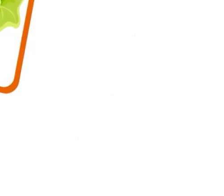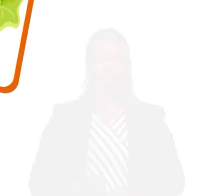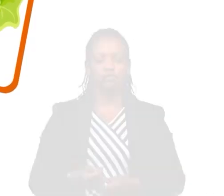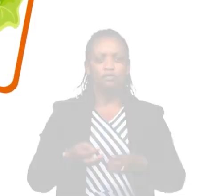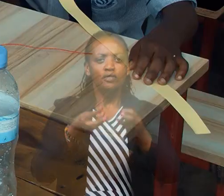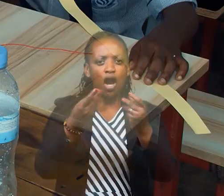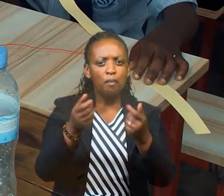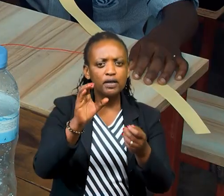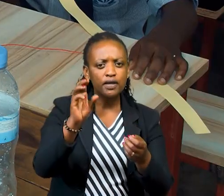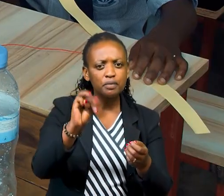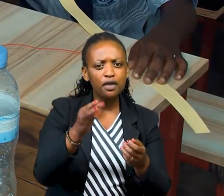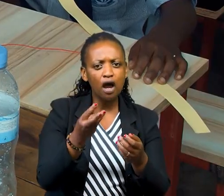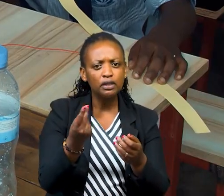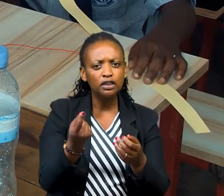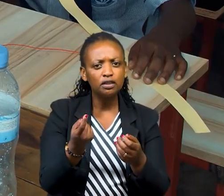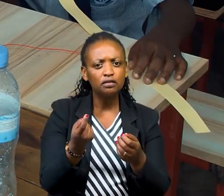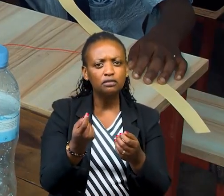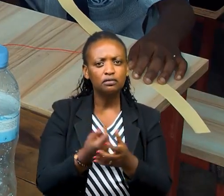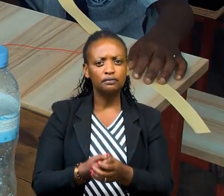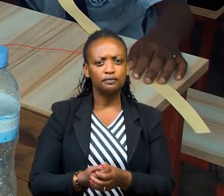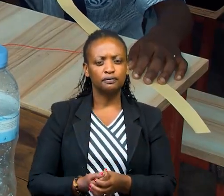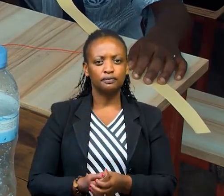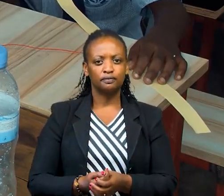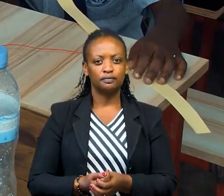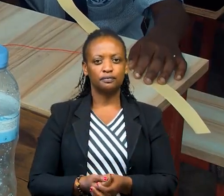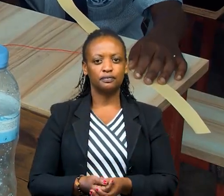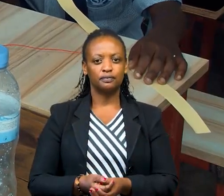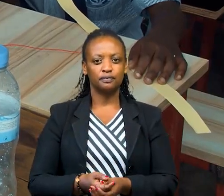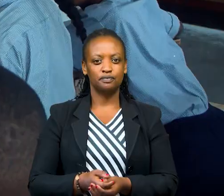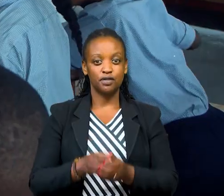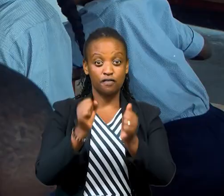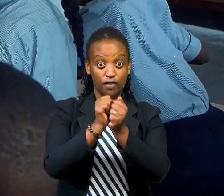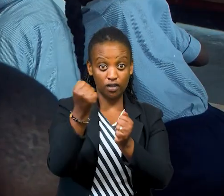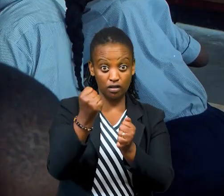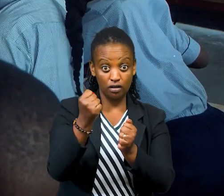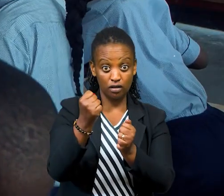styles. It has got how many centimeters? The leaf.